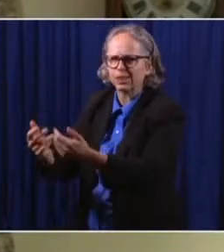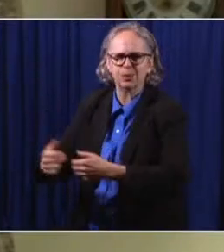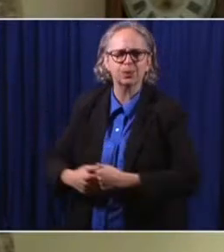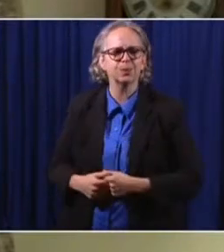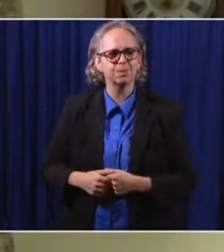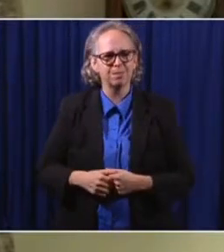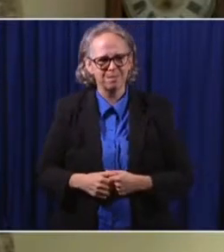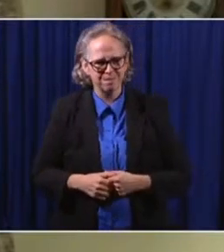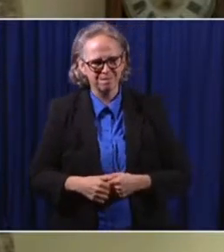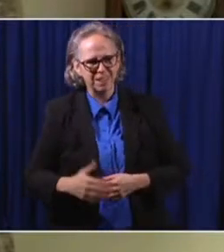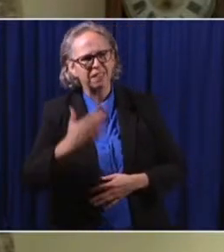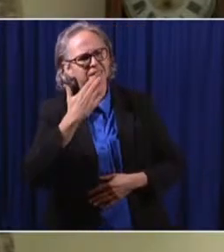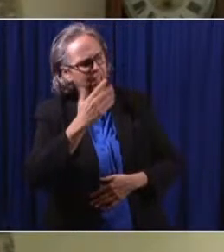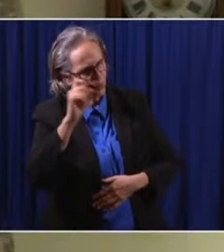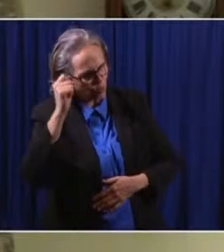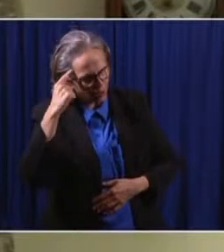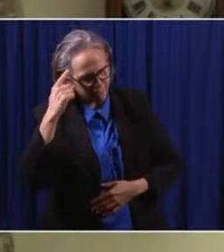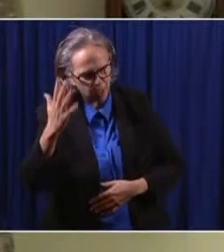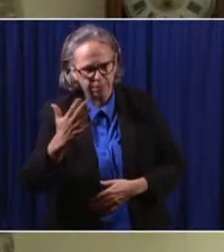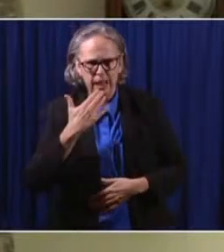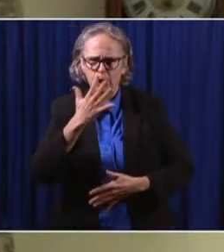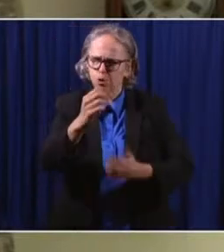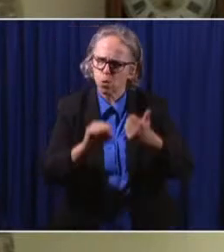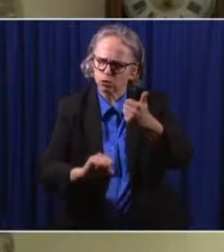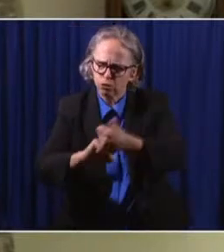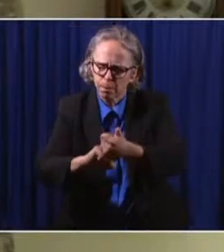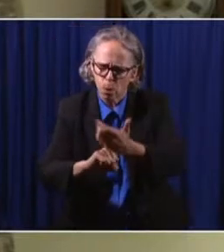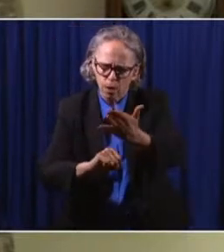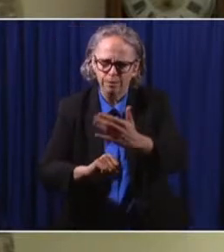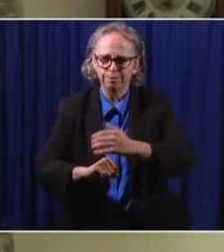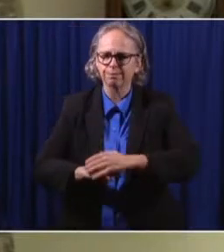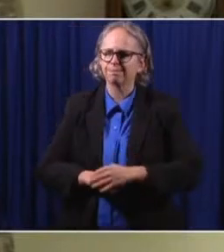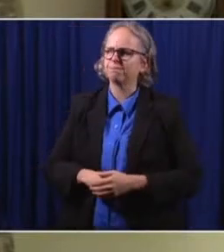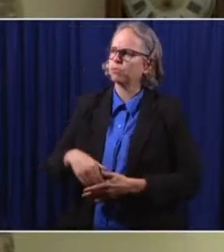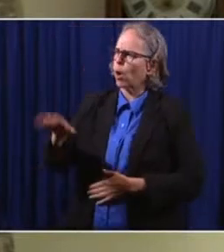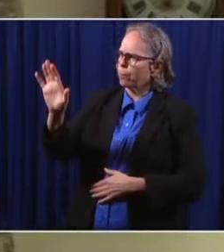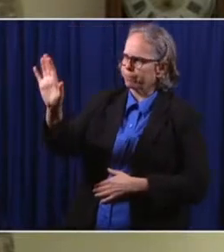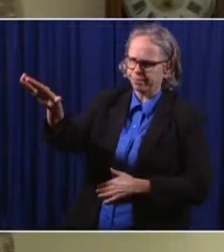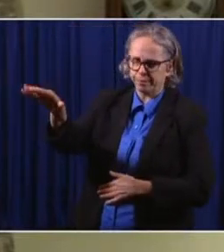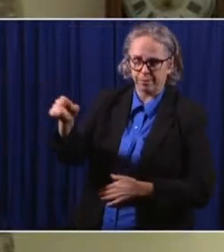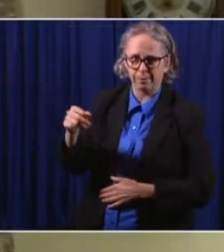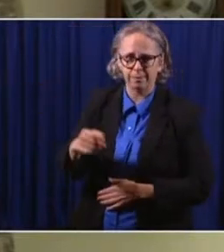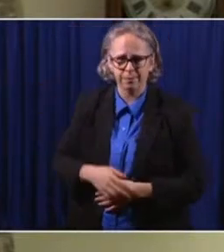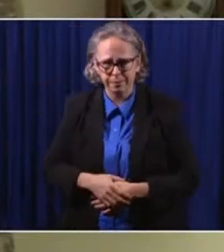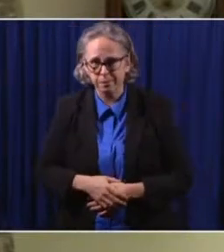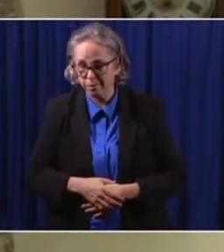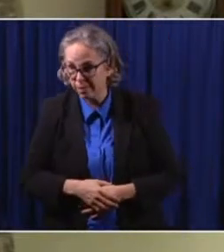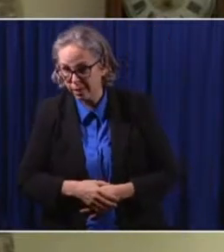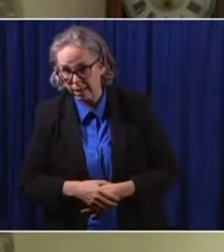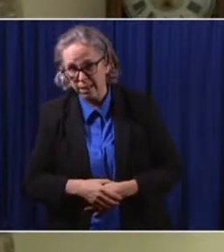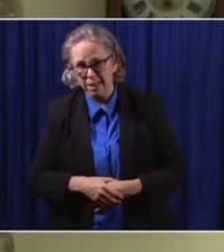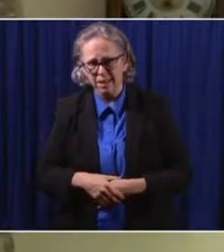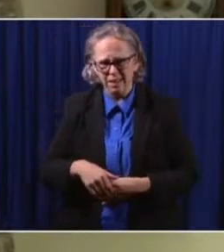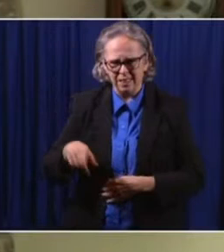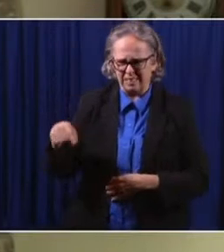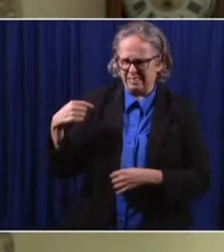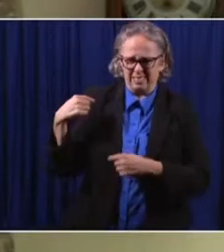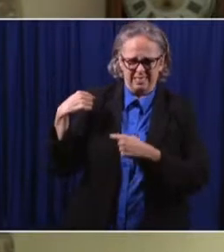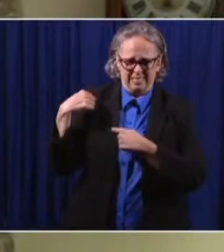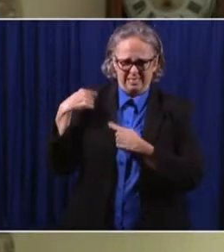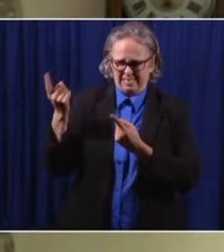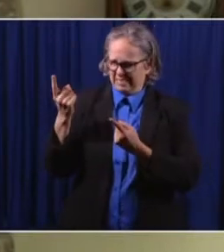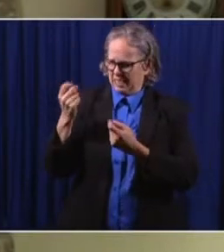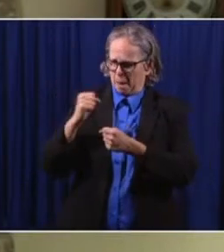here, and thank you for your support. During the early months of the pandemic, we saw a